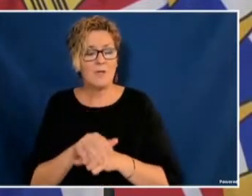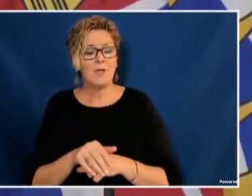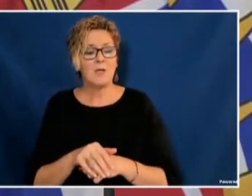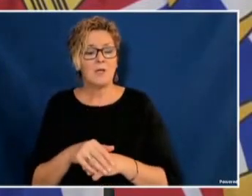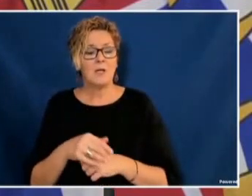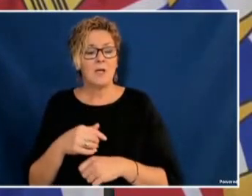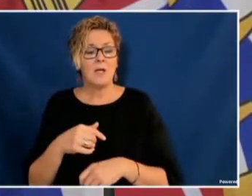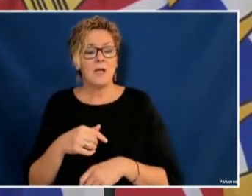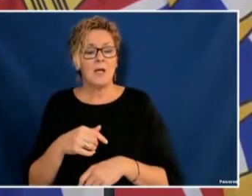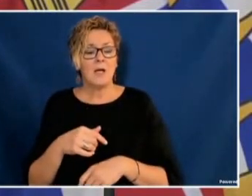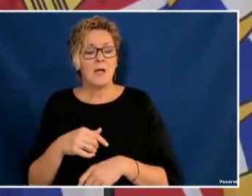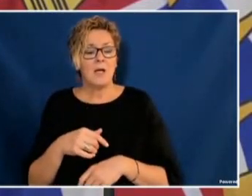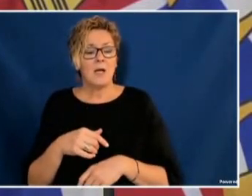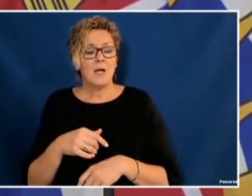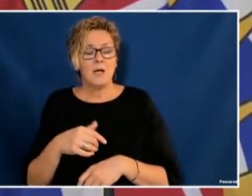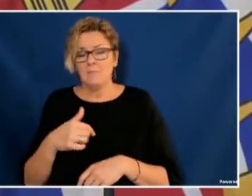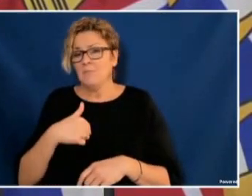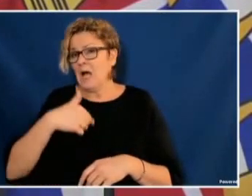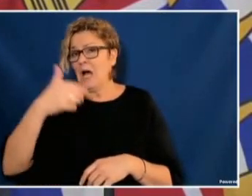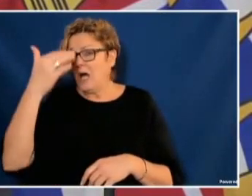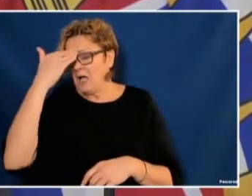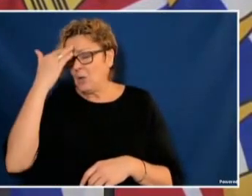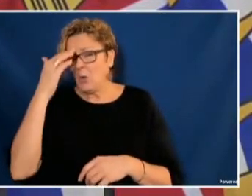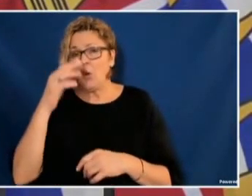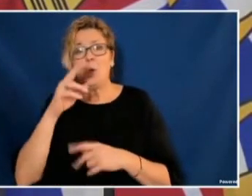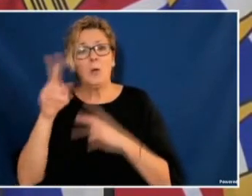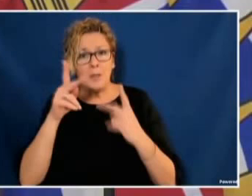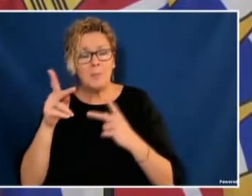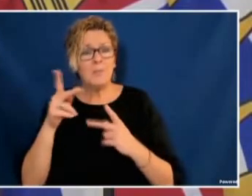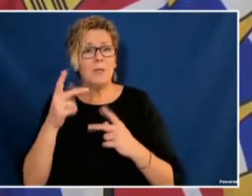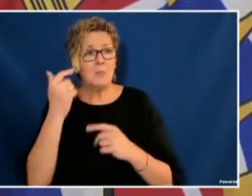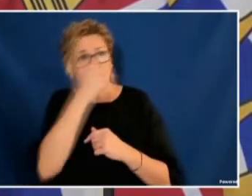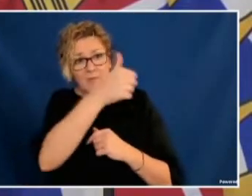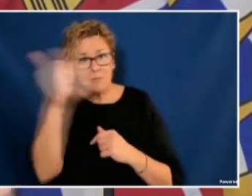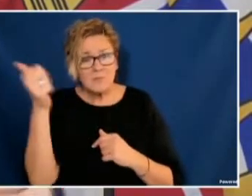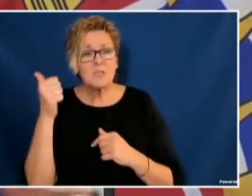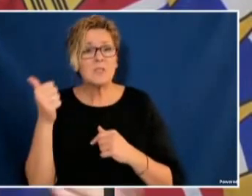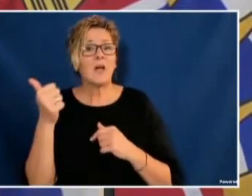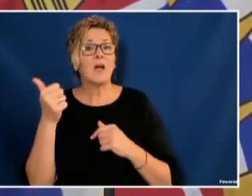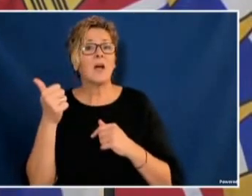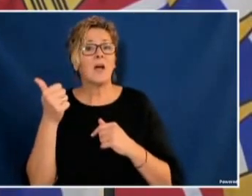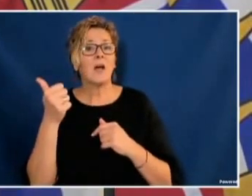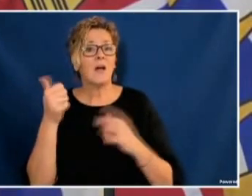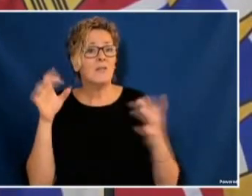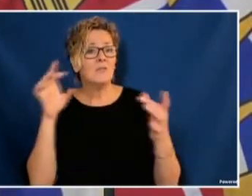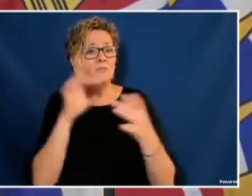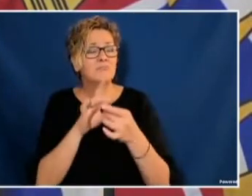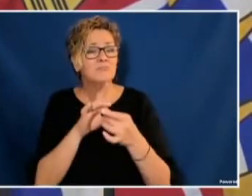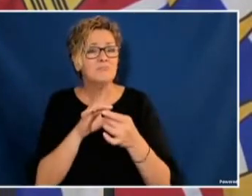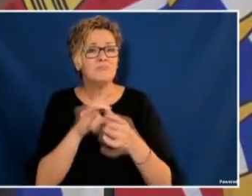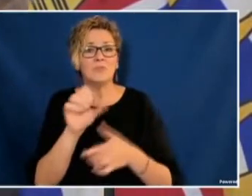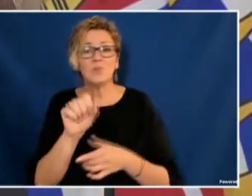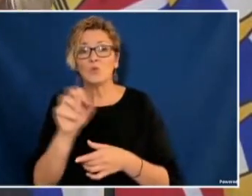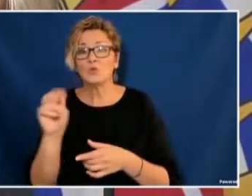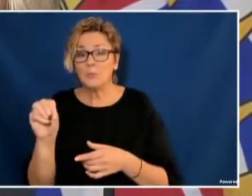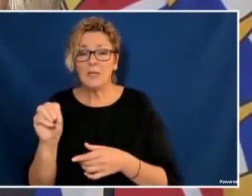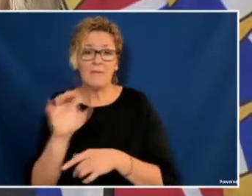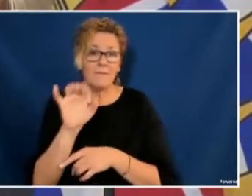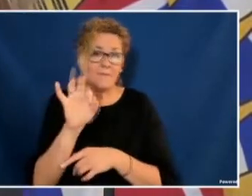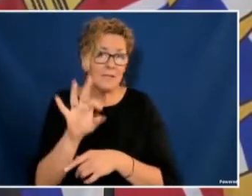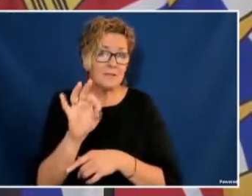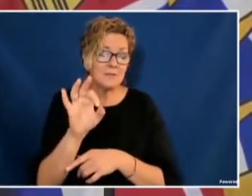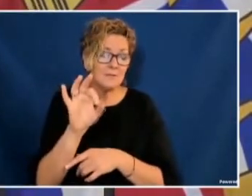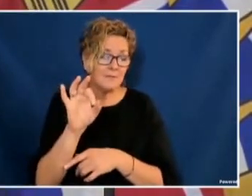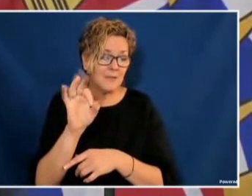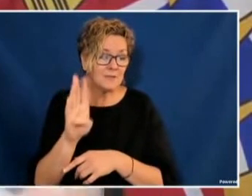Thank you so much for taking my question. My question is for Minister Dix on a different but related topic regarding health spending. During the pandemic, you